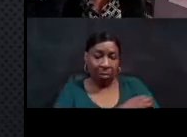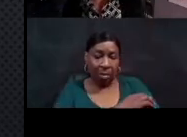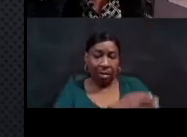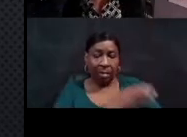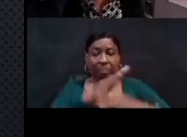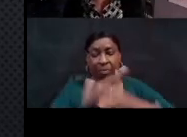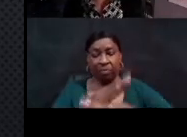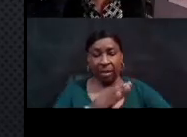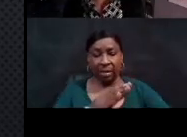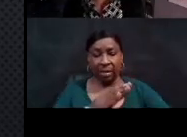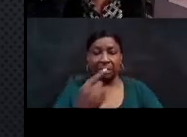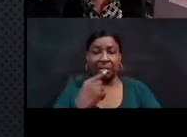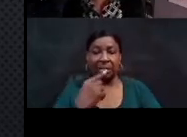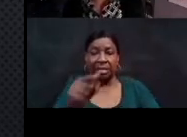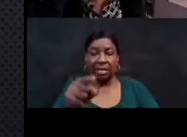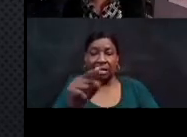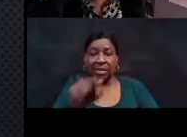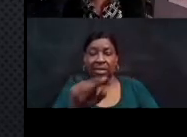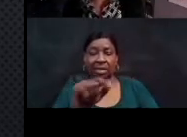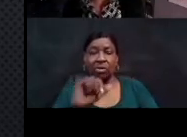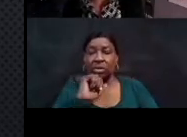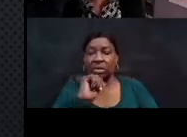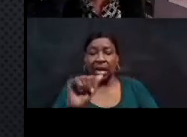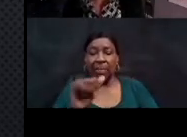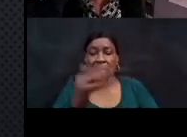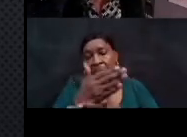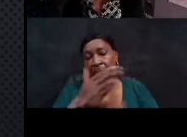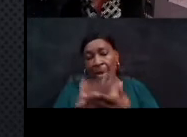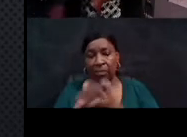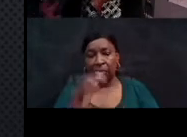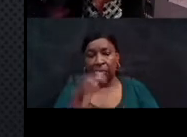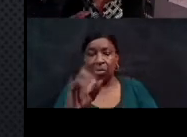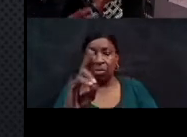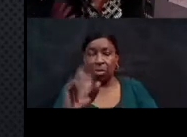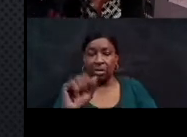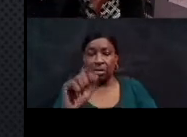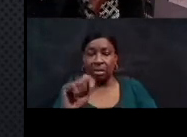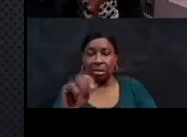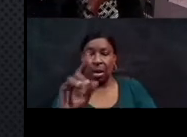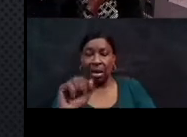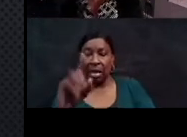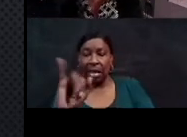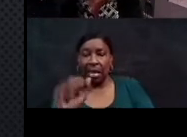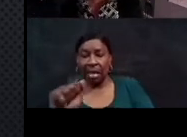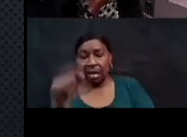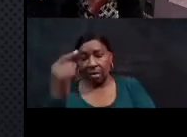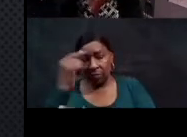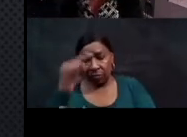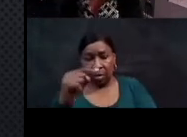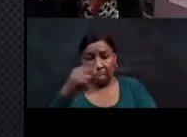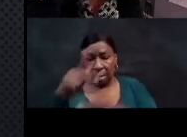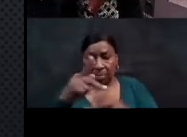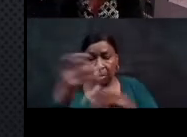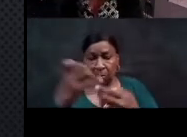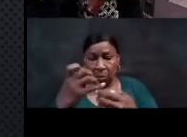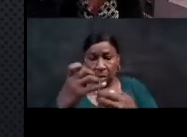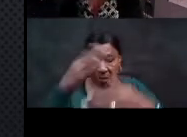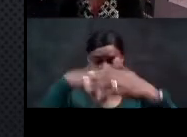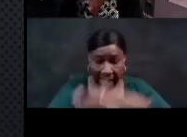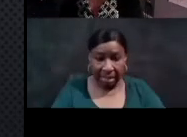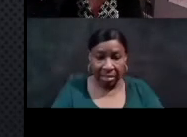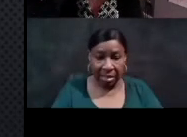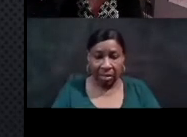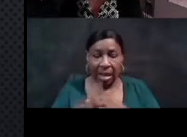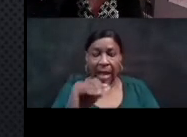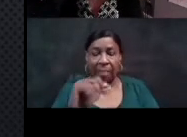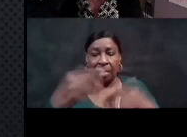no longer part of Australia for the purposes of migration. So playing with geography and the law to deny